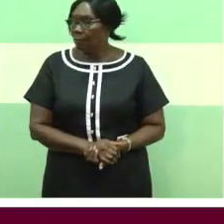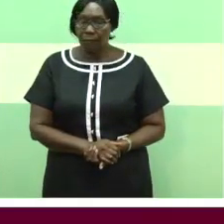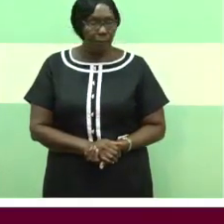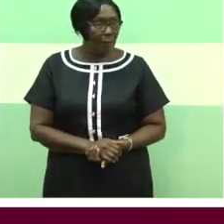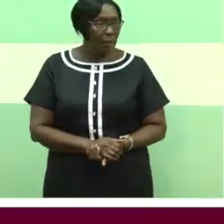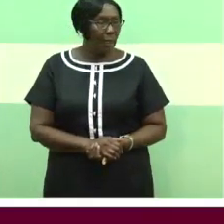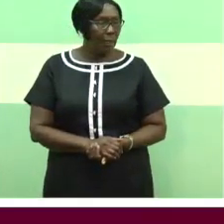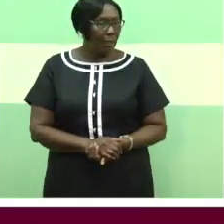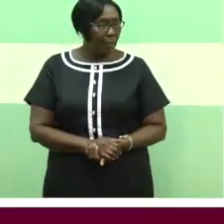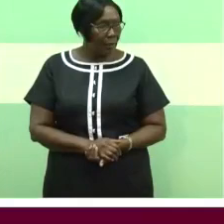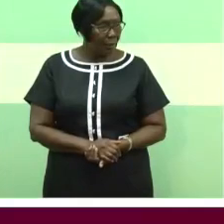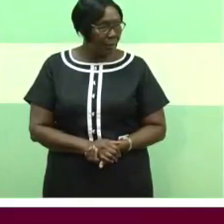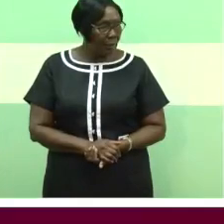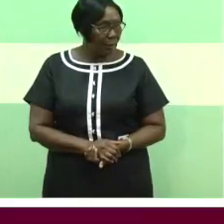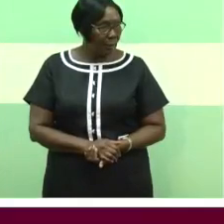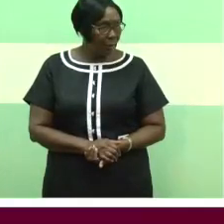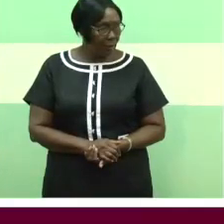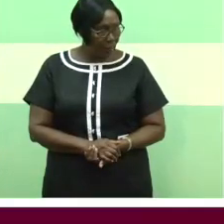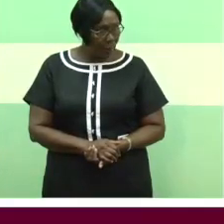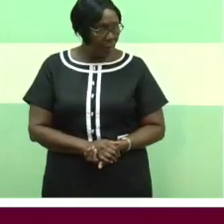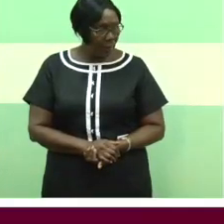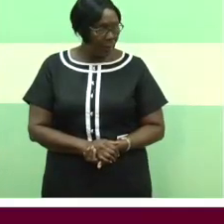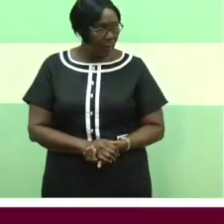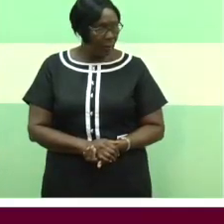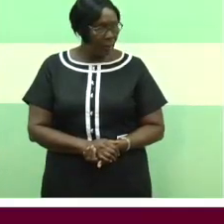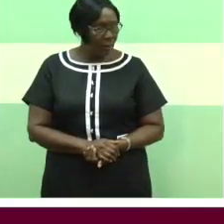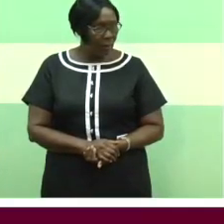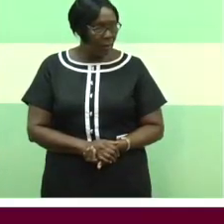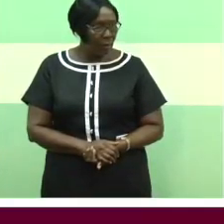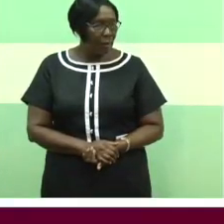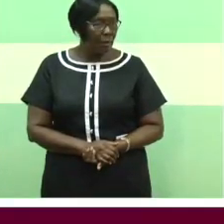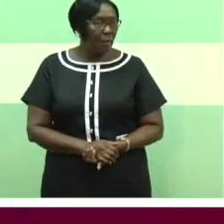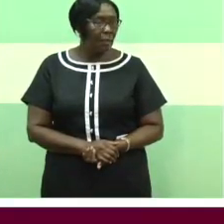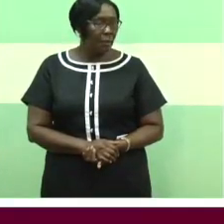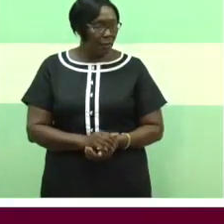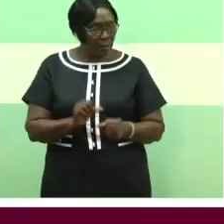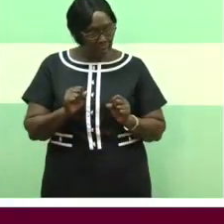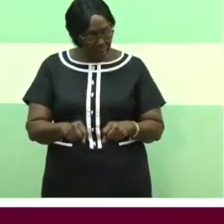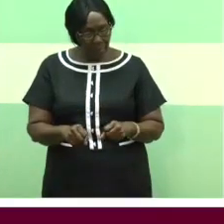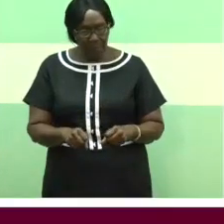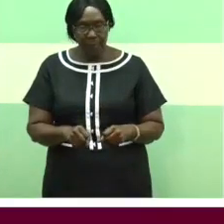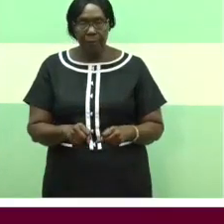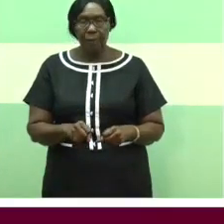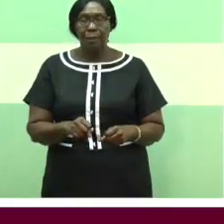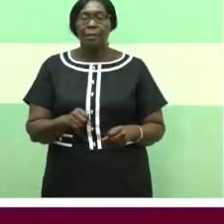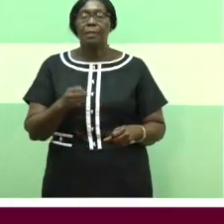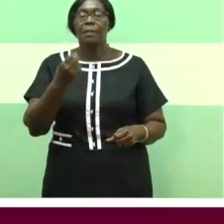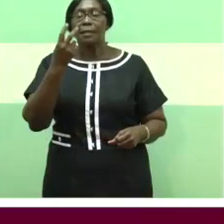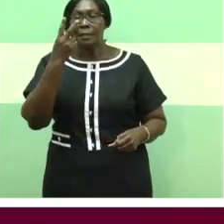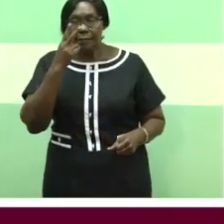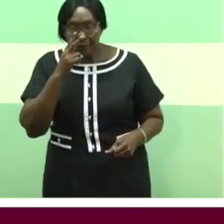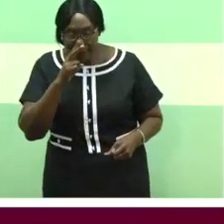and the task card or the word that says snack. So the child is able to identify